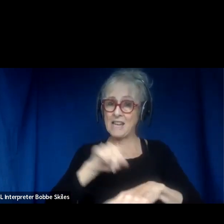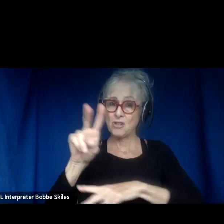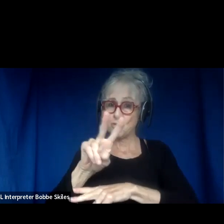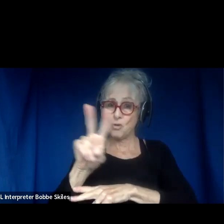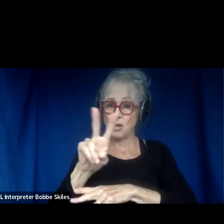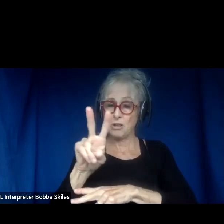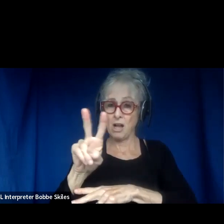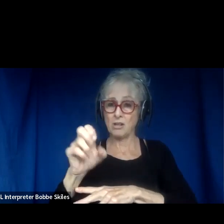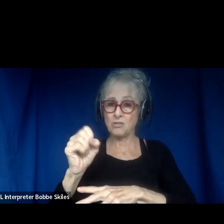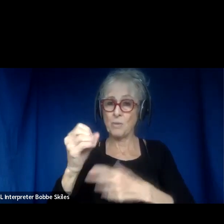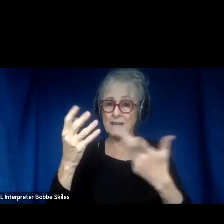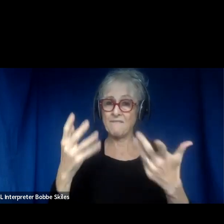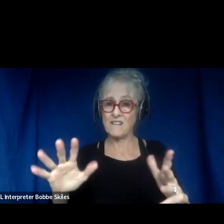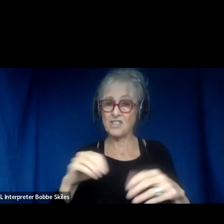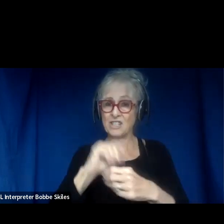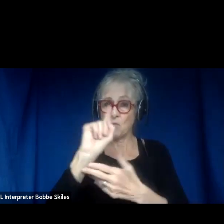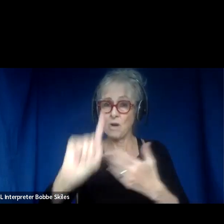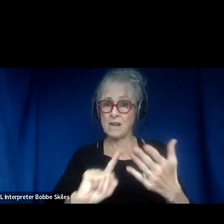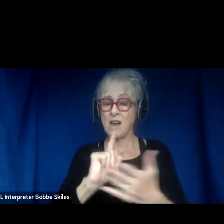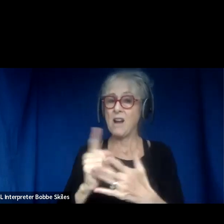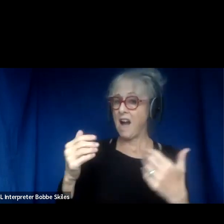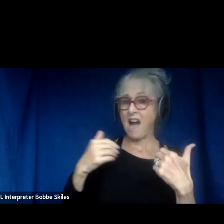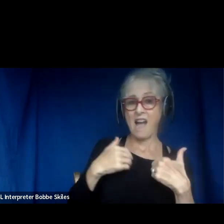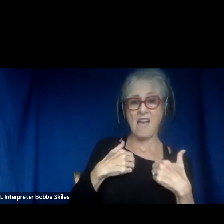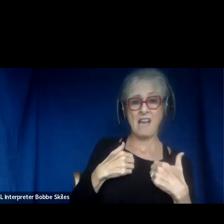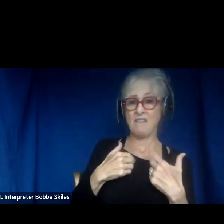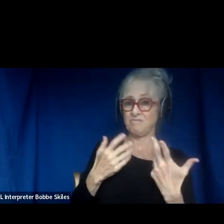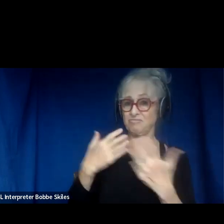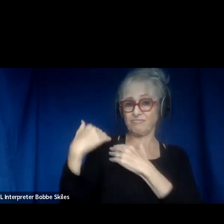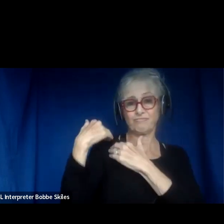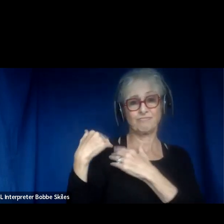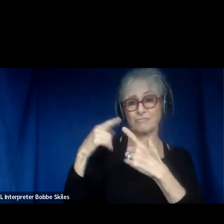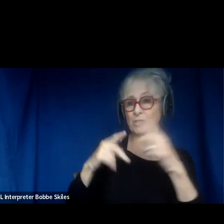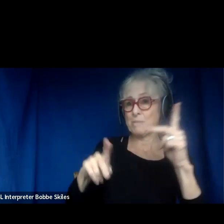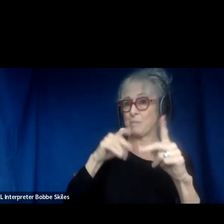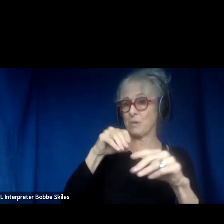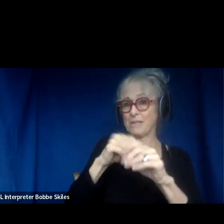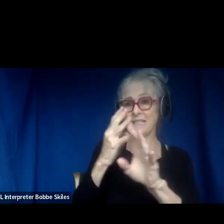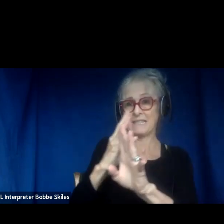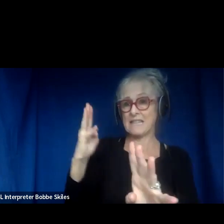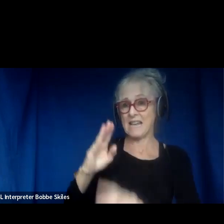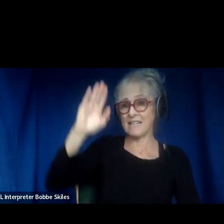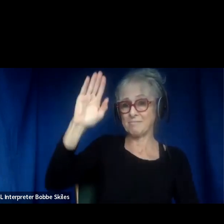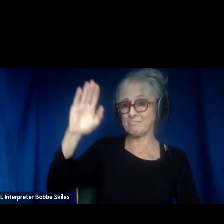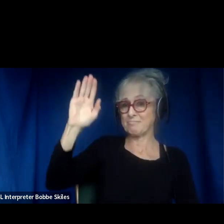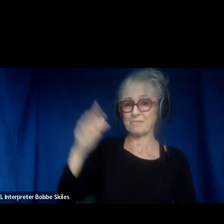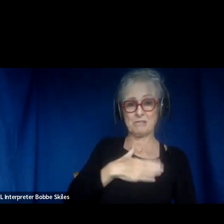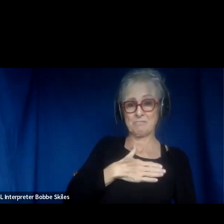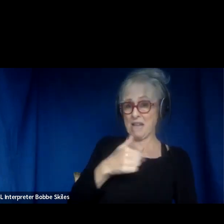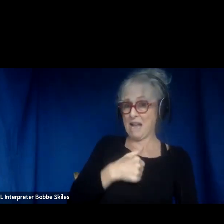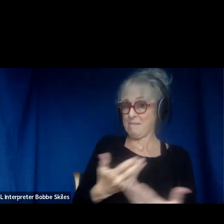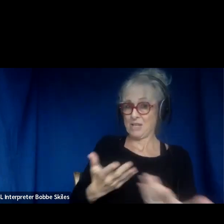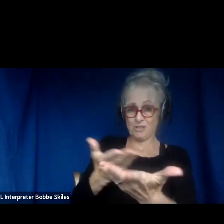moral, ethical obligation to people in queue. I'm here to set the table and then get out of the way. So